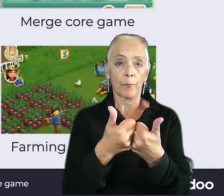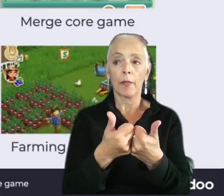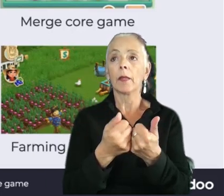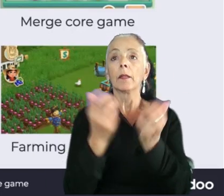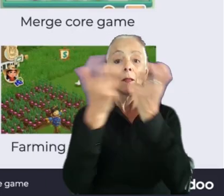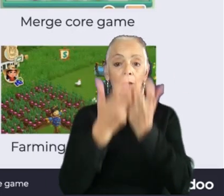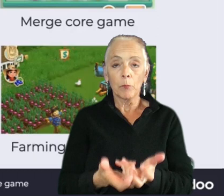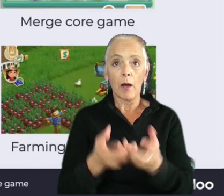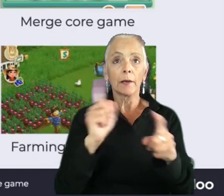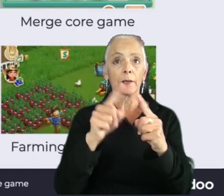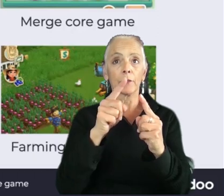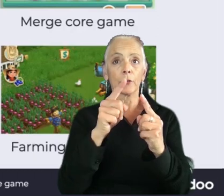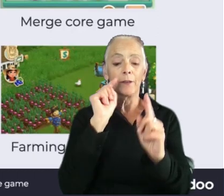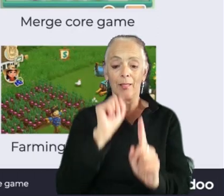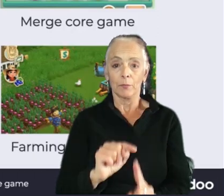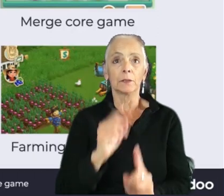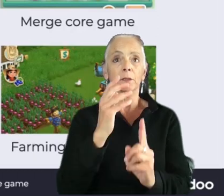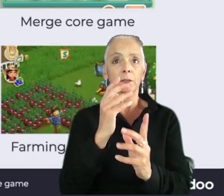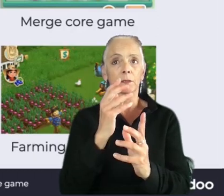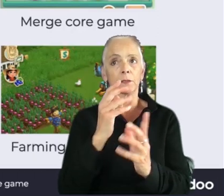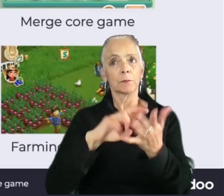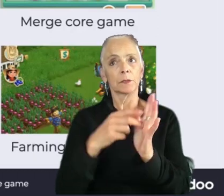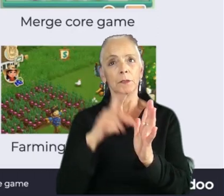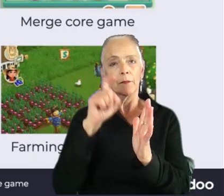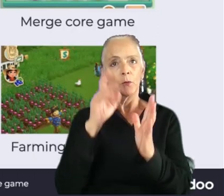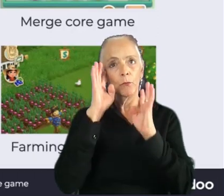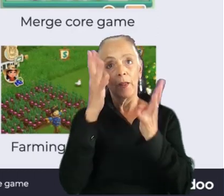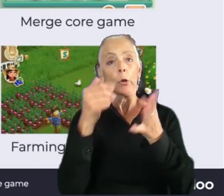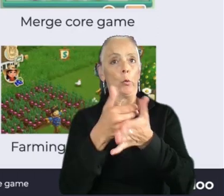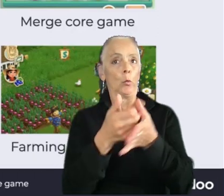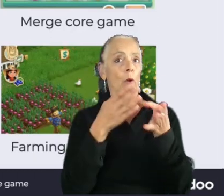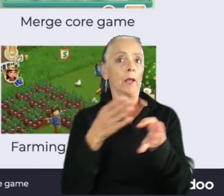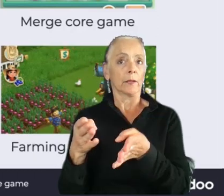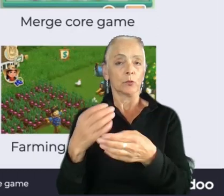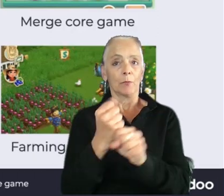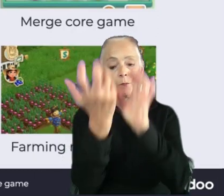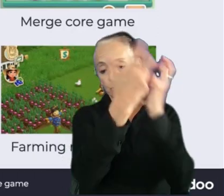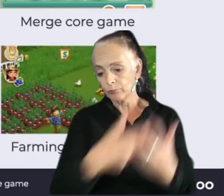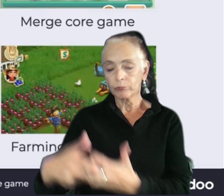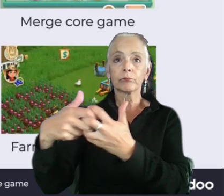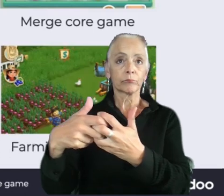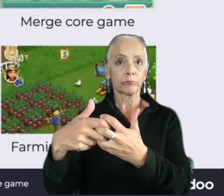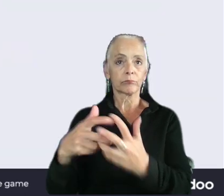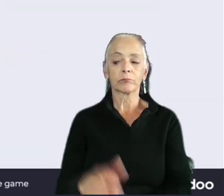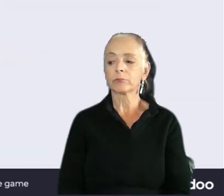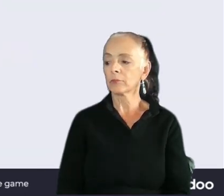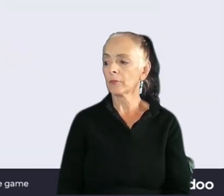combining these elements together meant that we would have to invent new ways to make them work together.